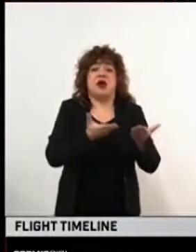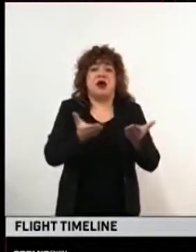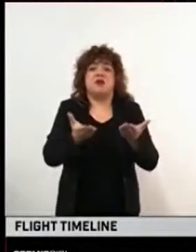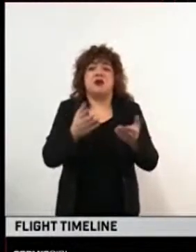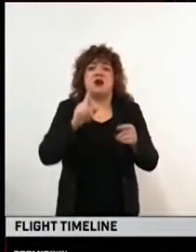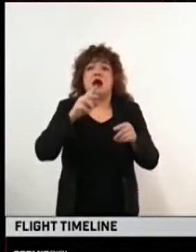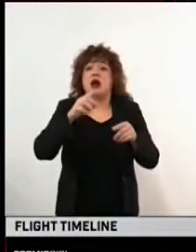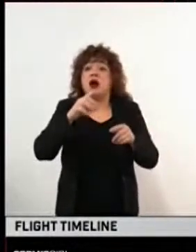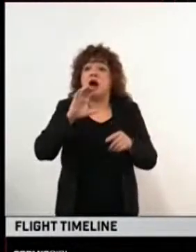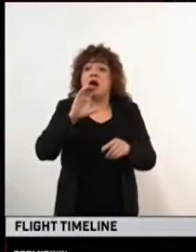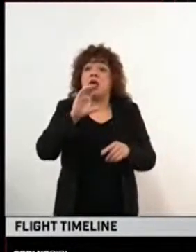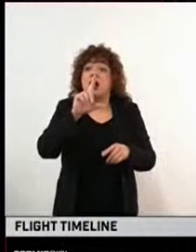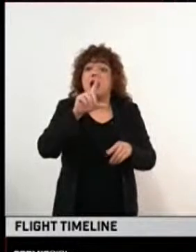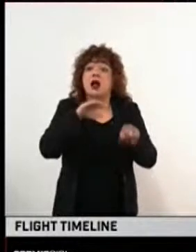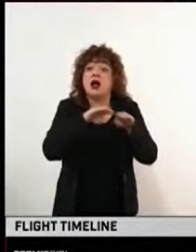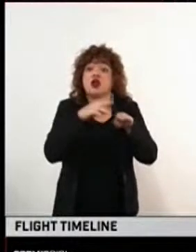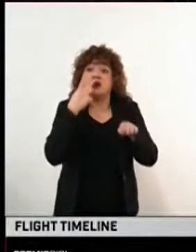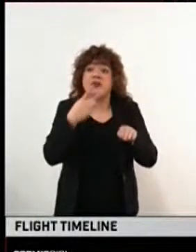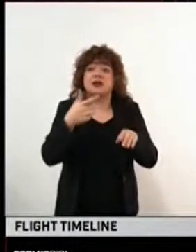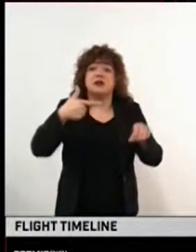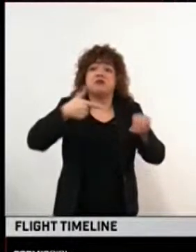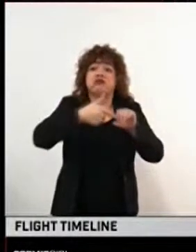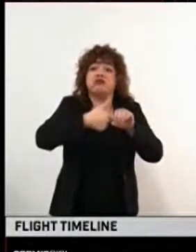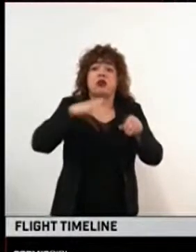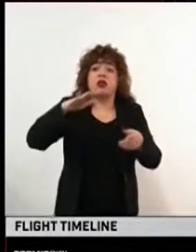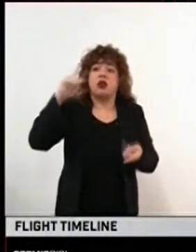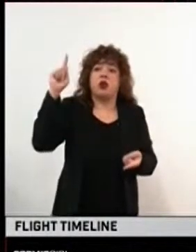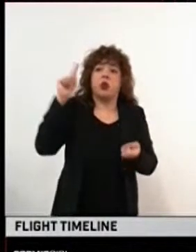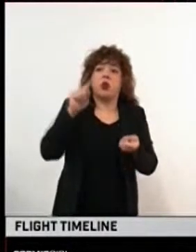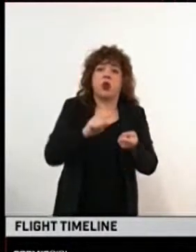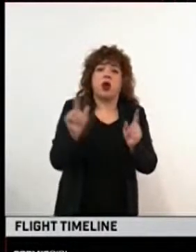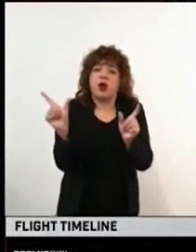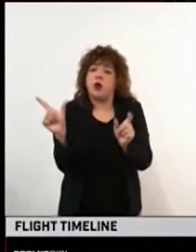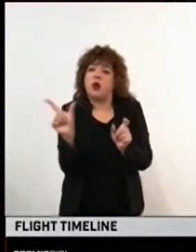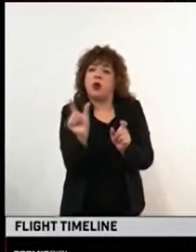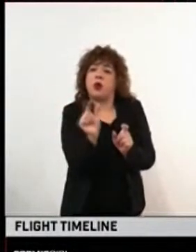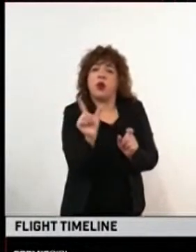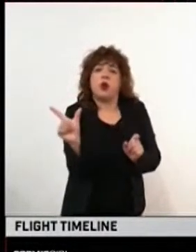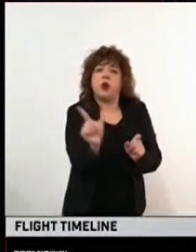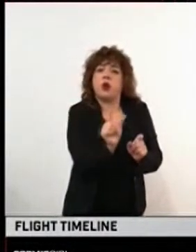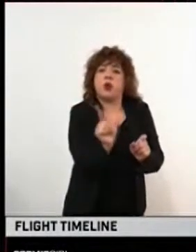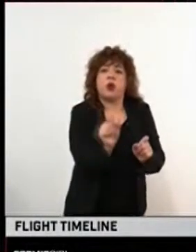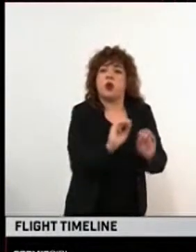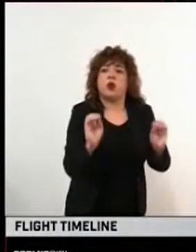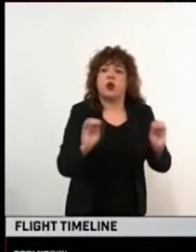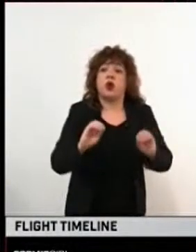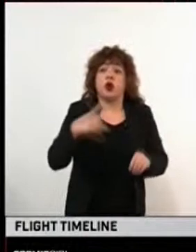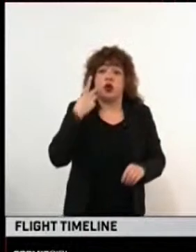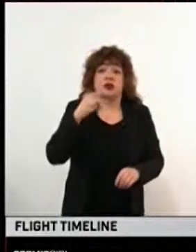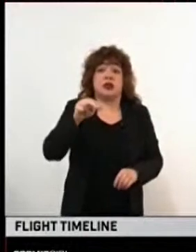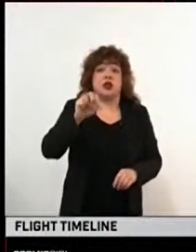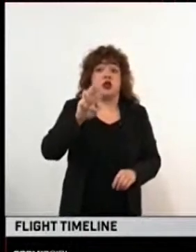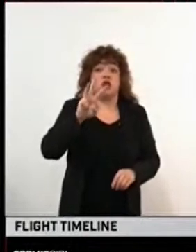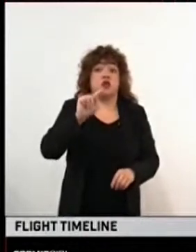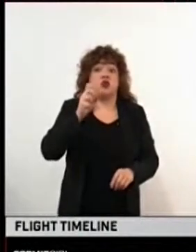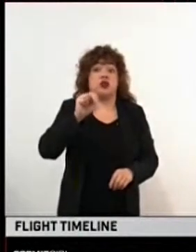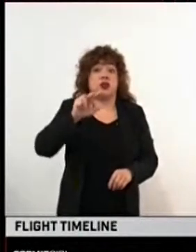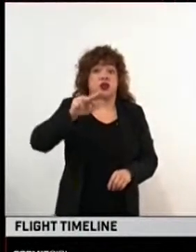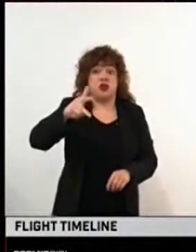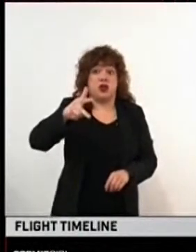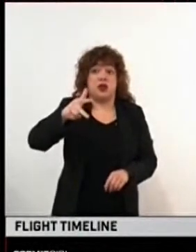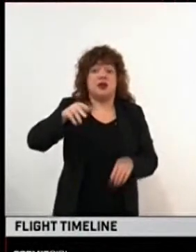yet. Up below the rocket, you can see some of the other components that comprise our rocket, like Newton 3, stage 1,